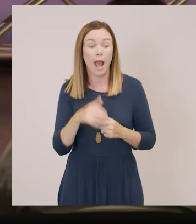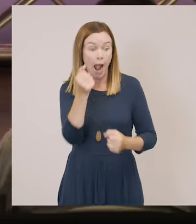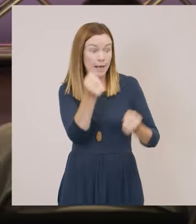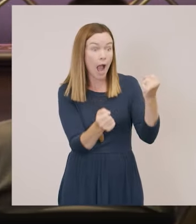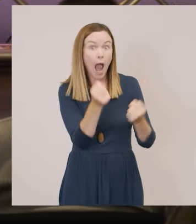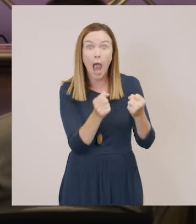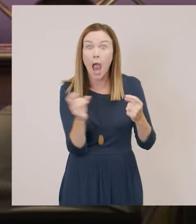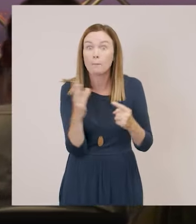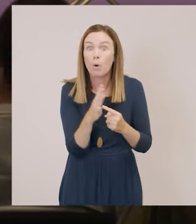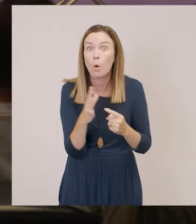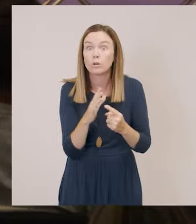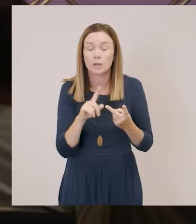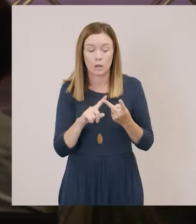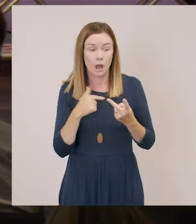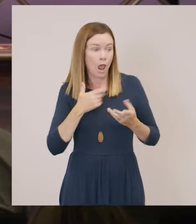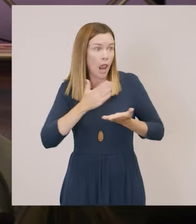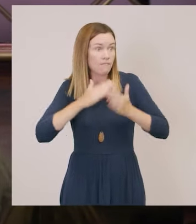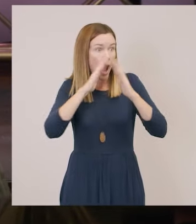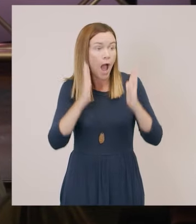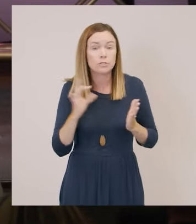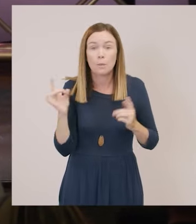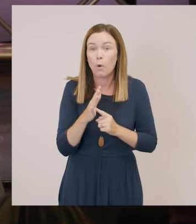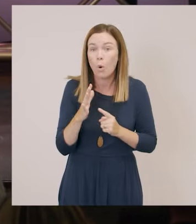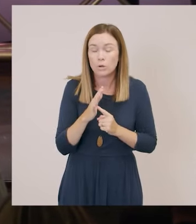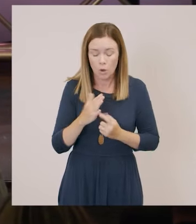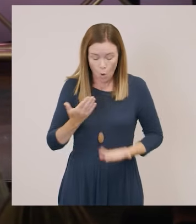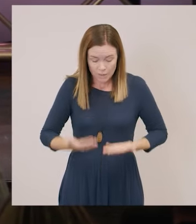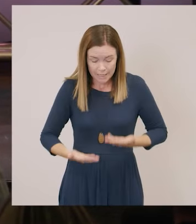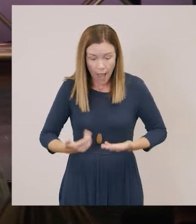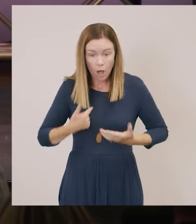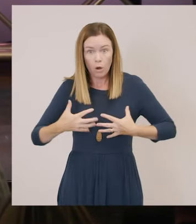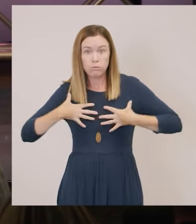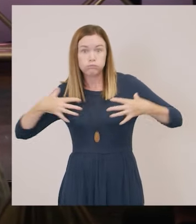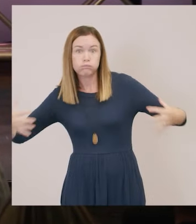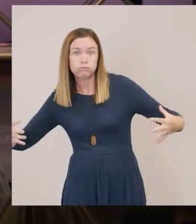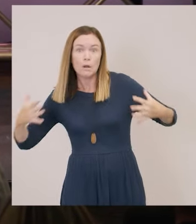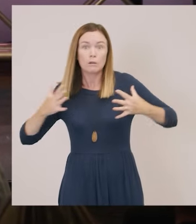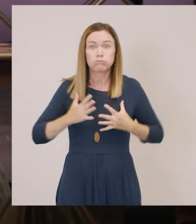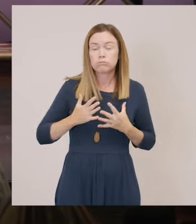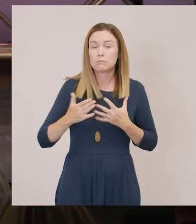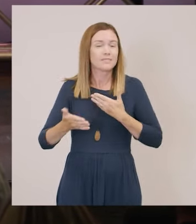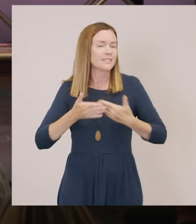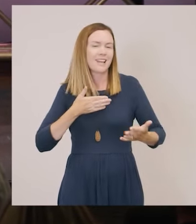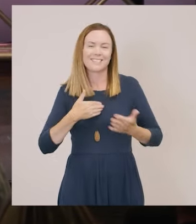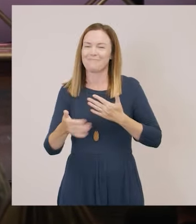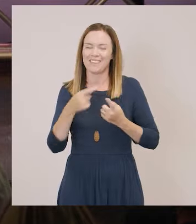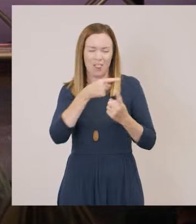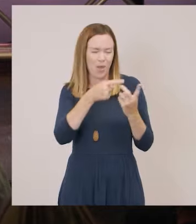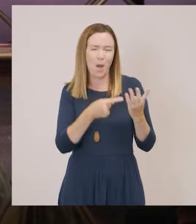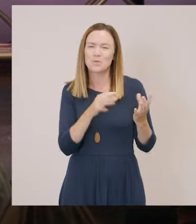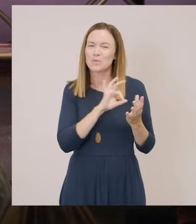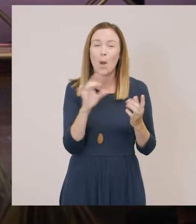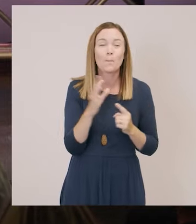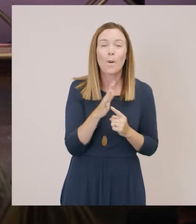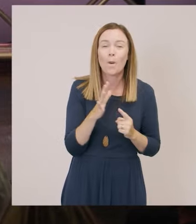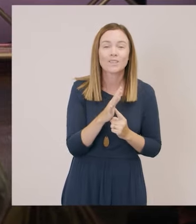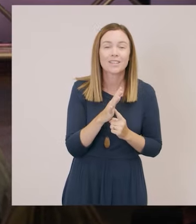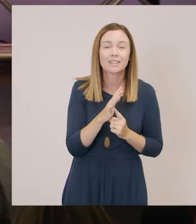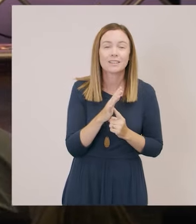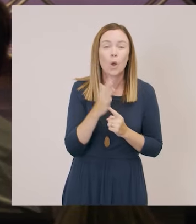drive or where you live or what the scales say or what your body looks like. None of that stuff is important.